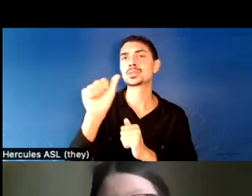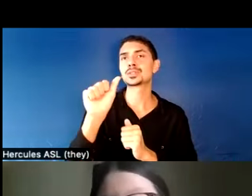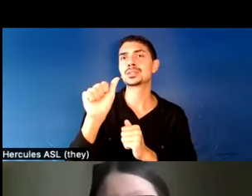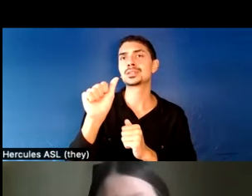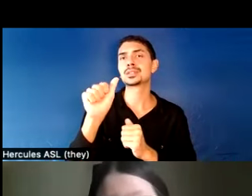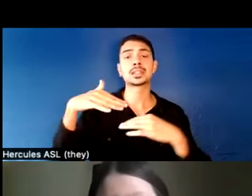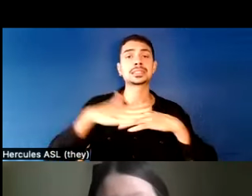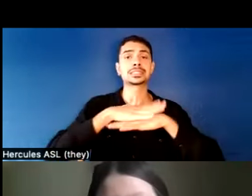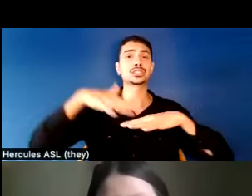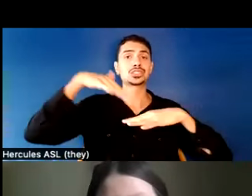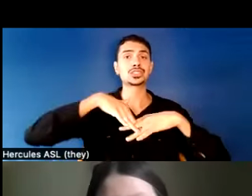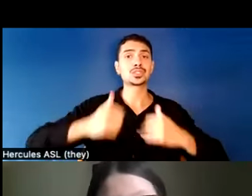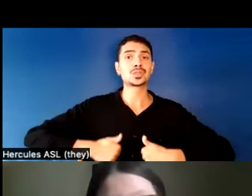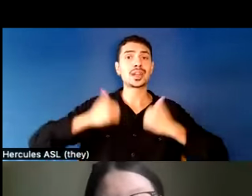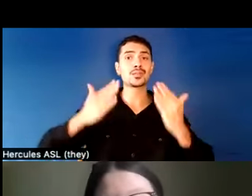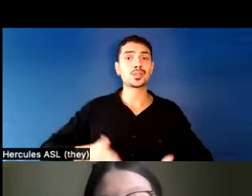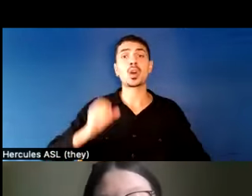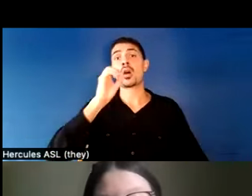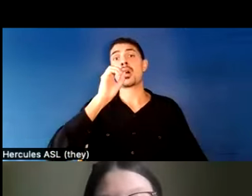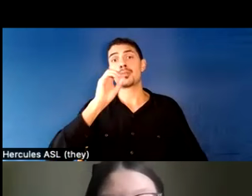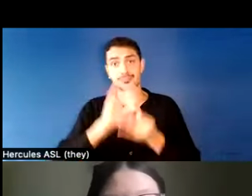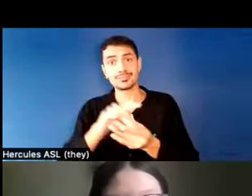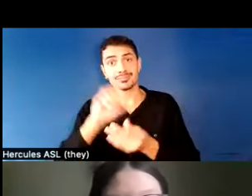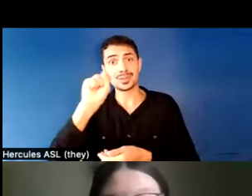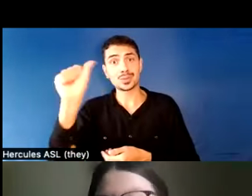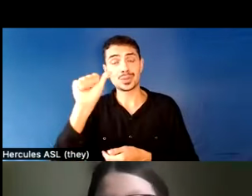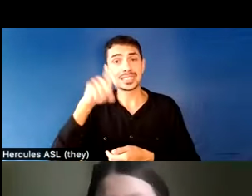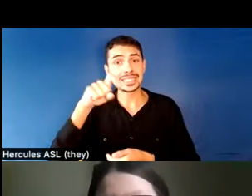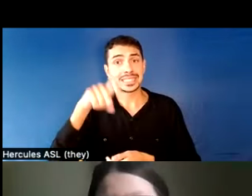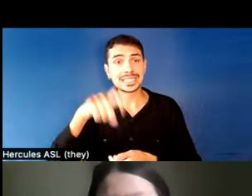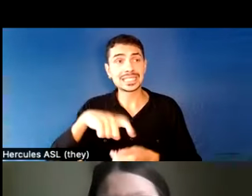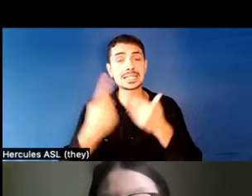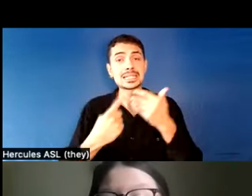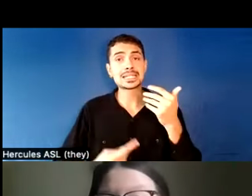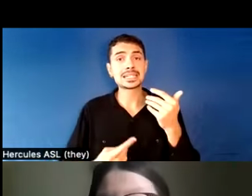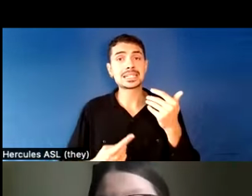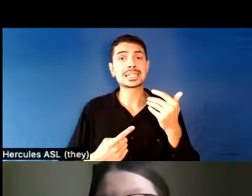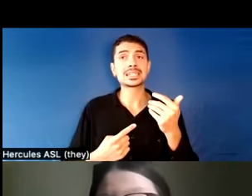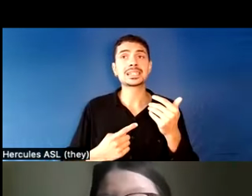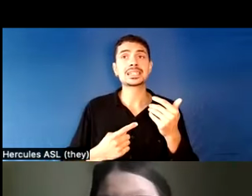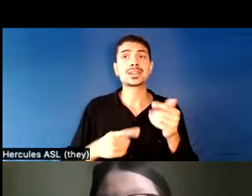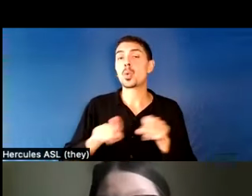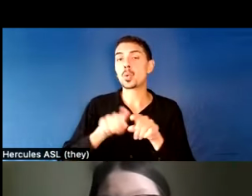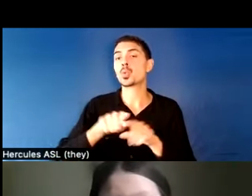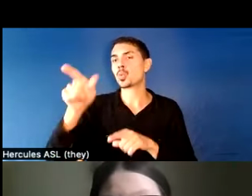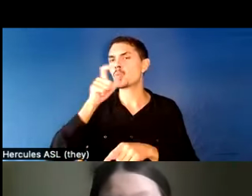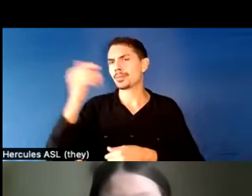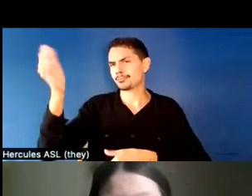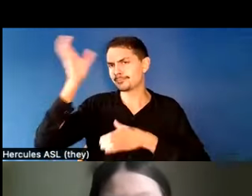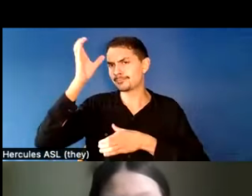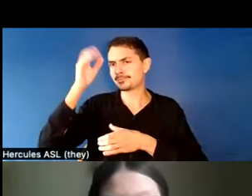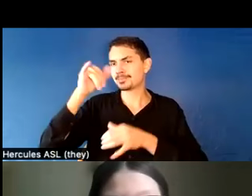do Indigenous survivors of sexual assault need, as well as somebody who knows the other parts of the system and how it's supposed to